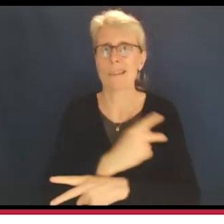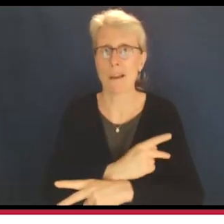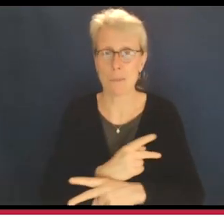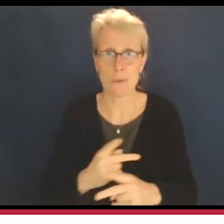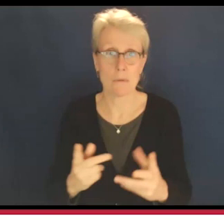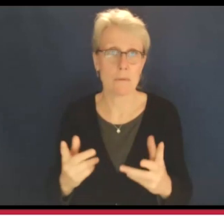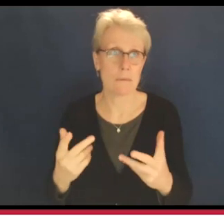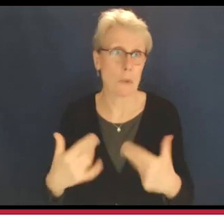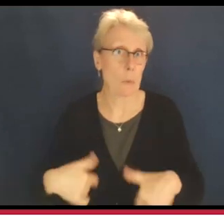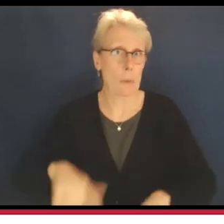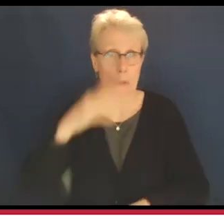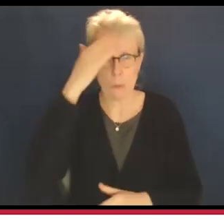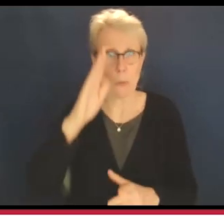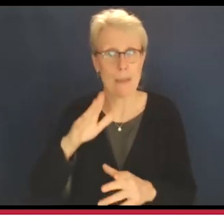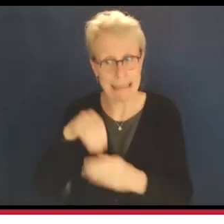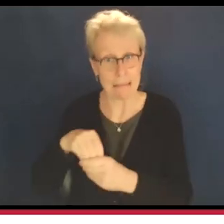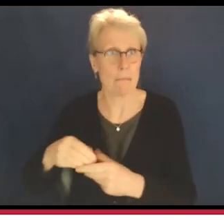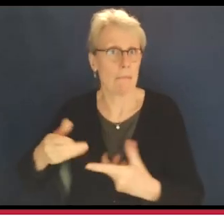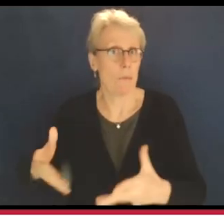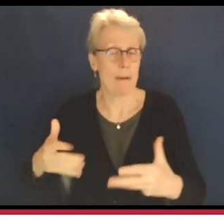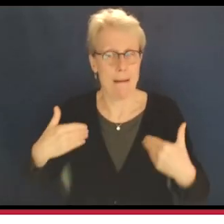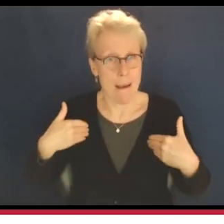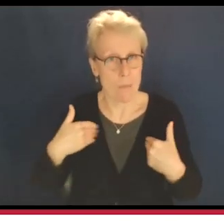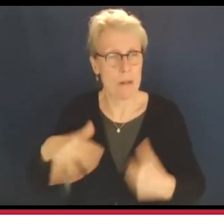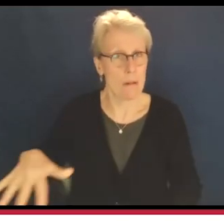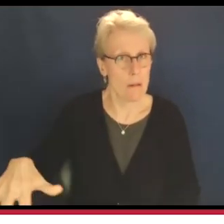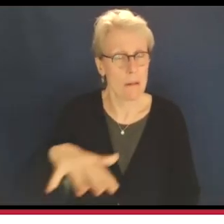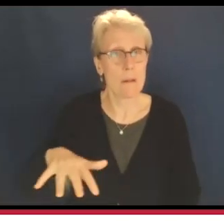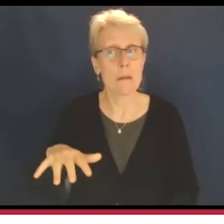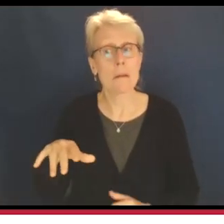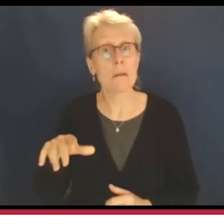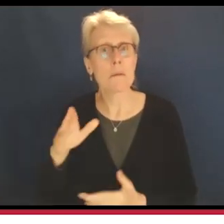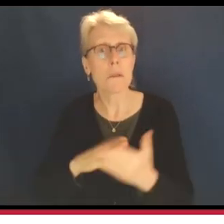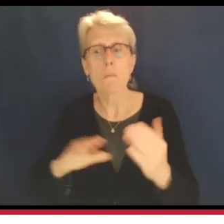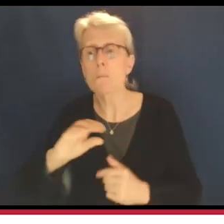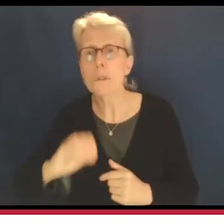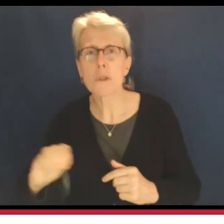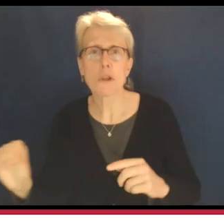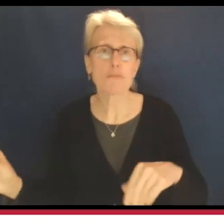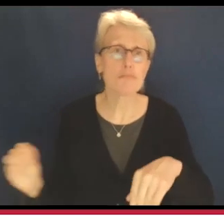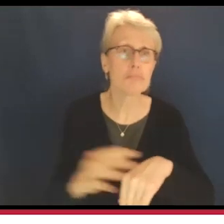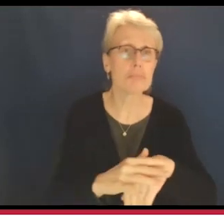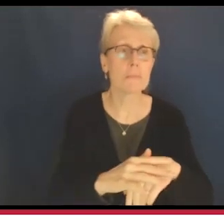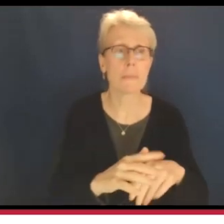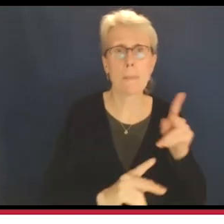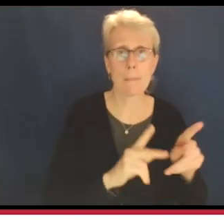know, that are in mammals, that some fraction of which could potentially infect humans and are